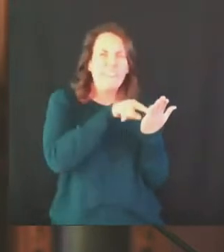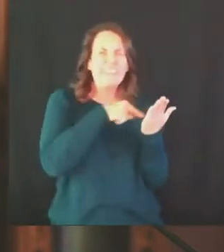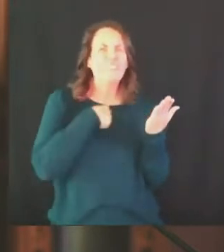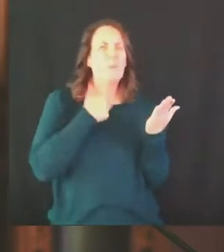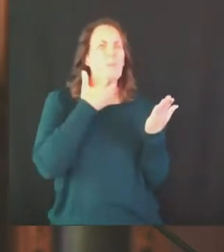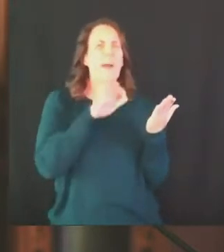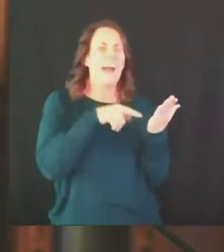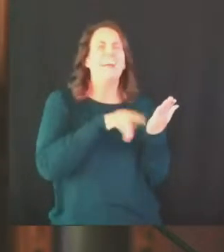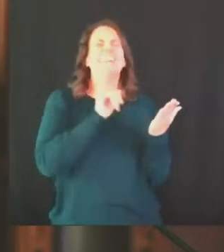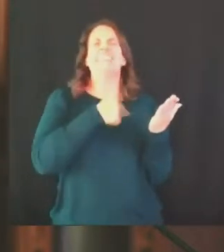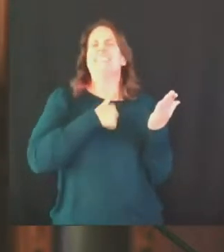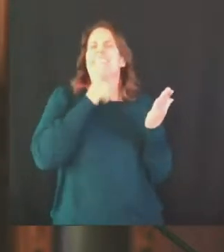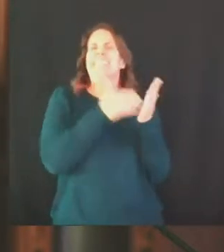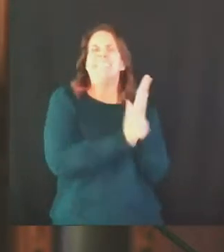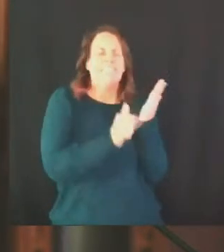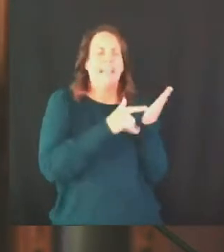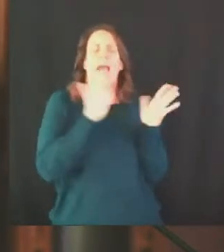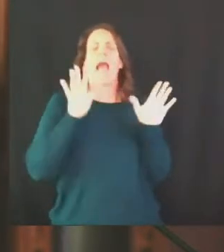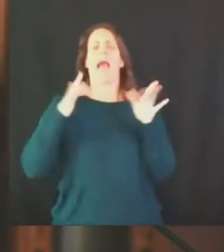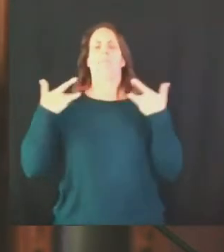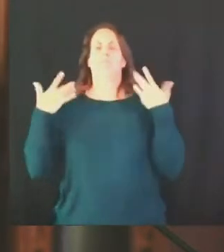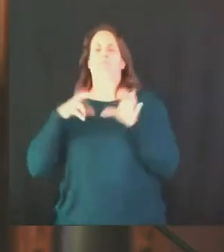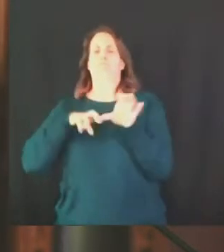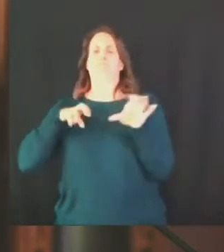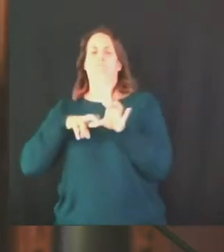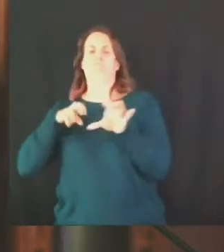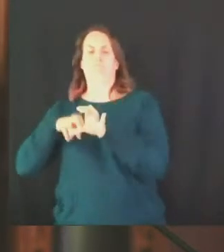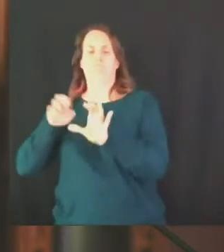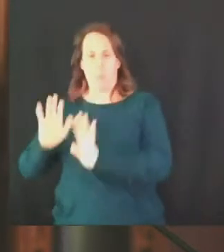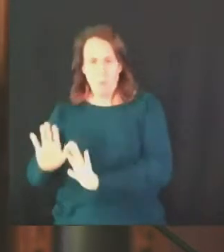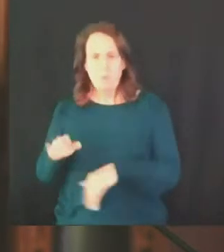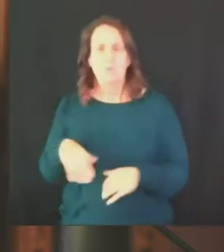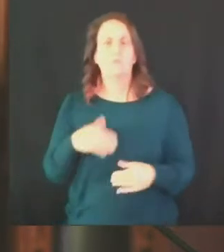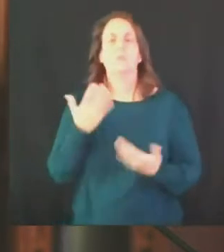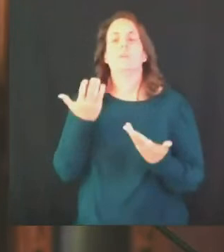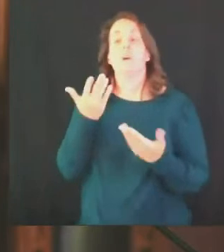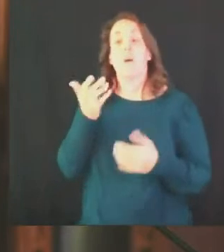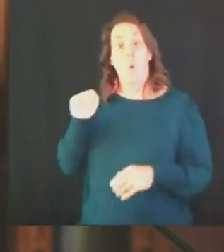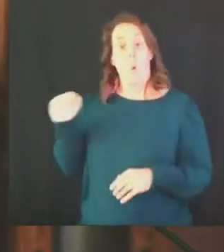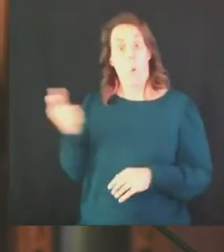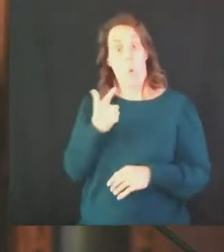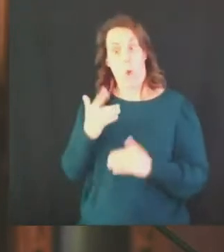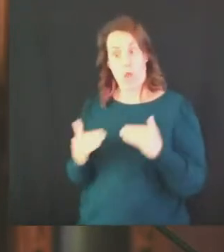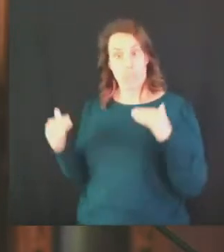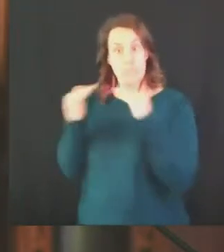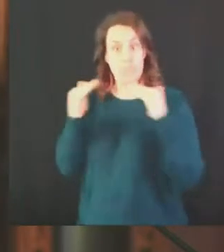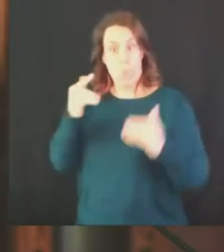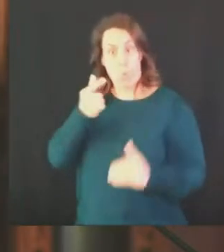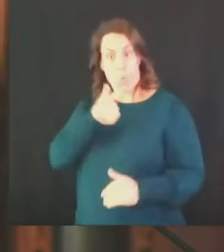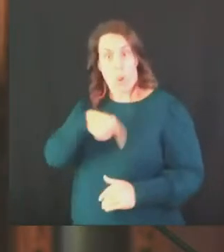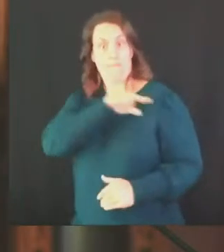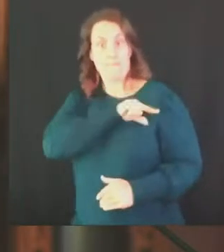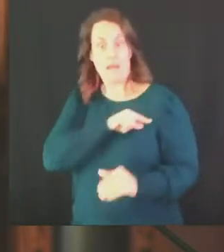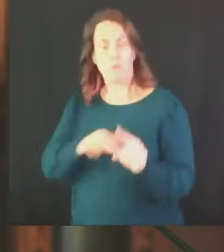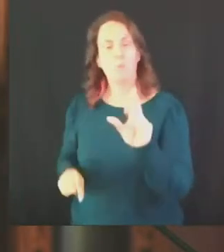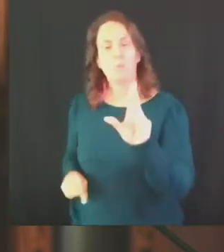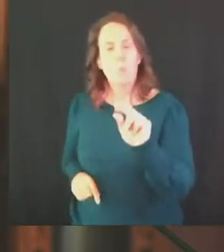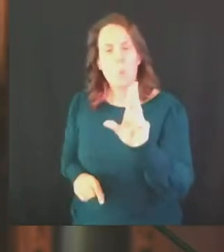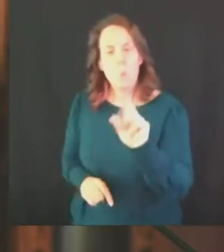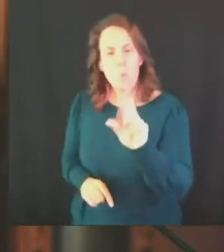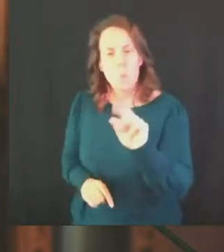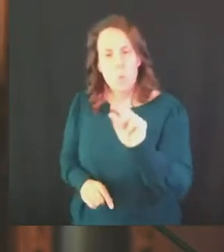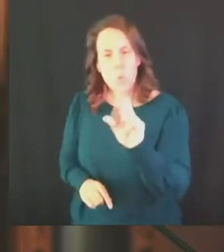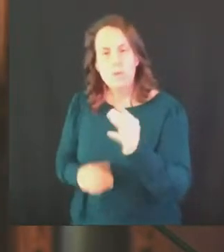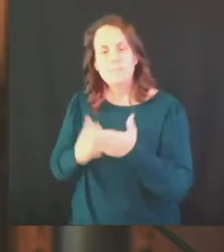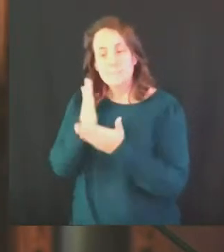community and get involved may not ultimately end up being the best fit for this. But we have as you suggest, brought a lot of folks